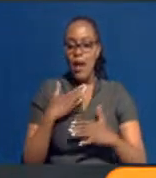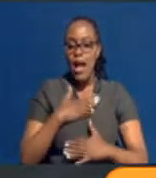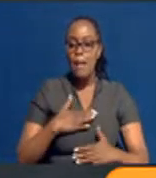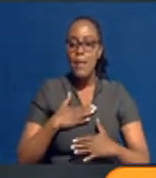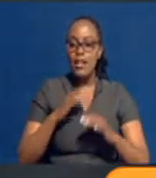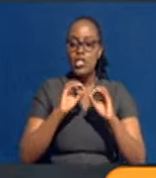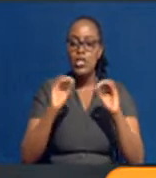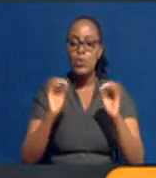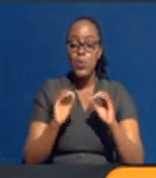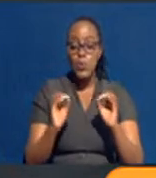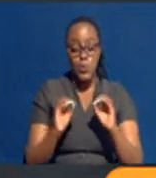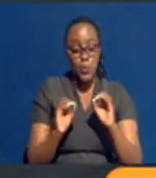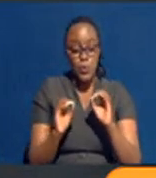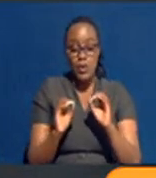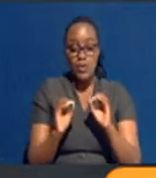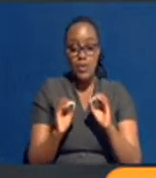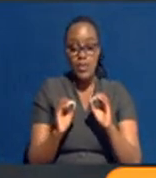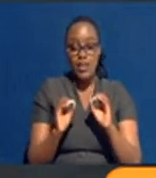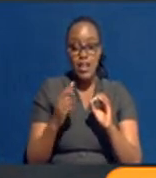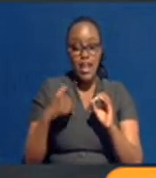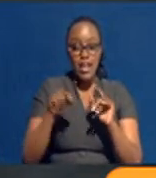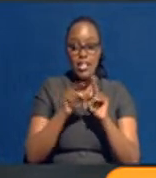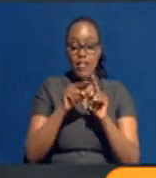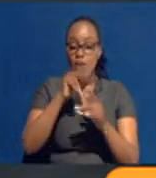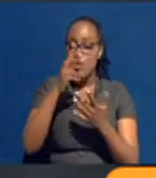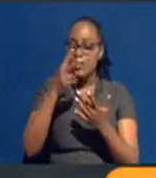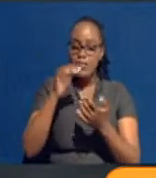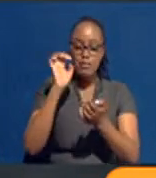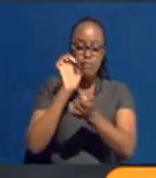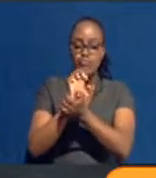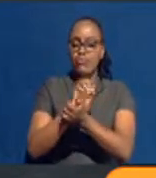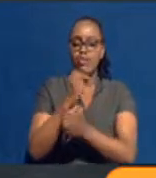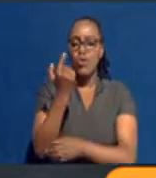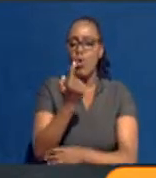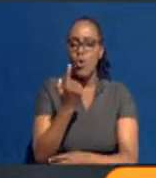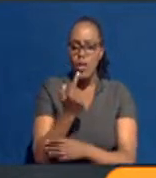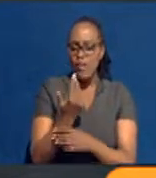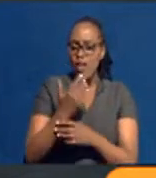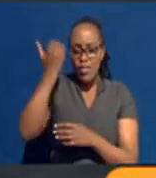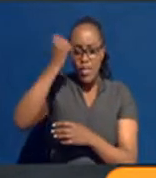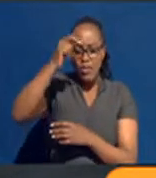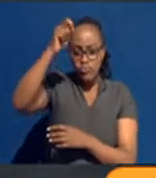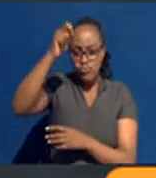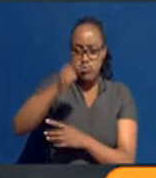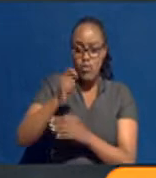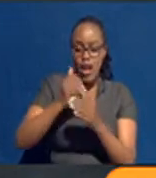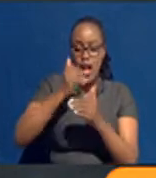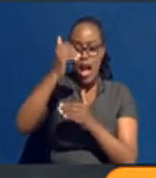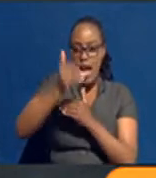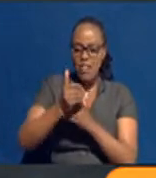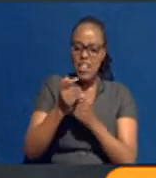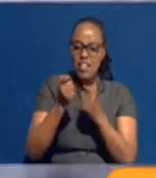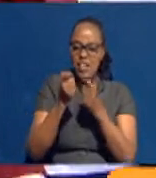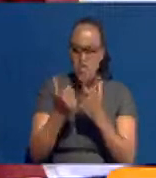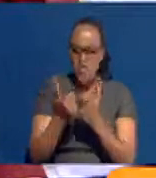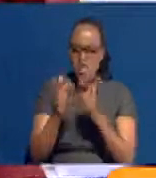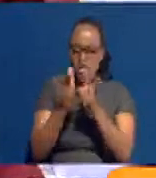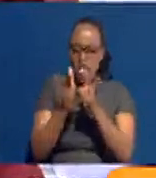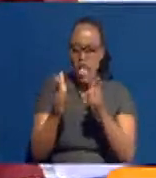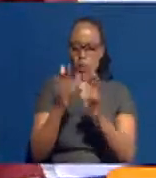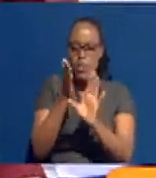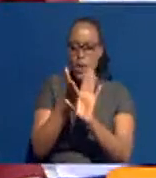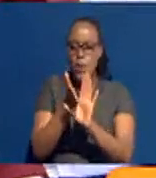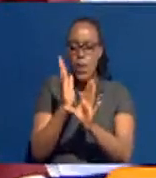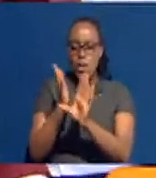appreciated, we ended up vilifying them. The judgment by Wakumile comes just weeks after he allowed the withdrawal